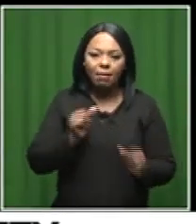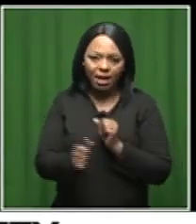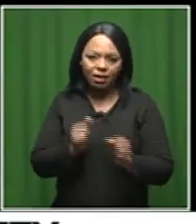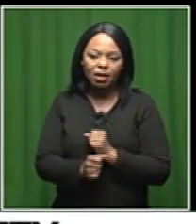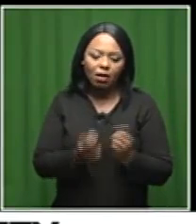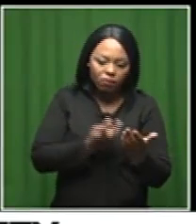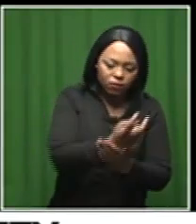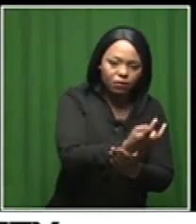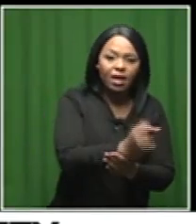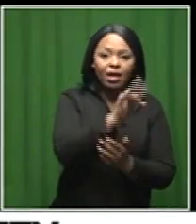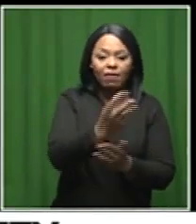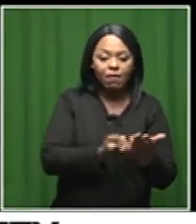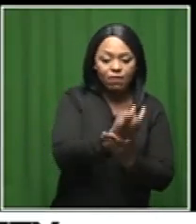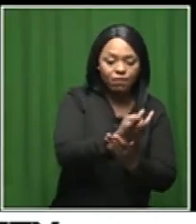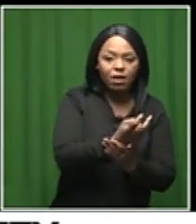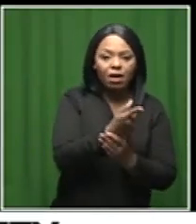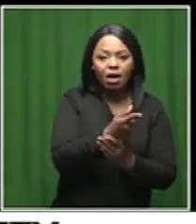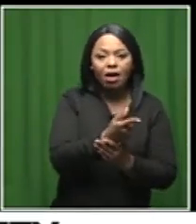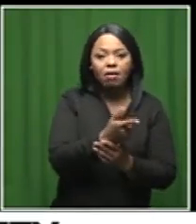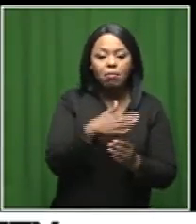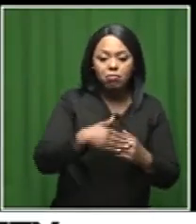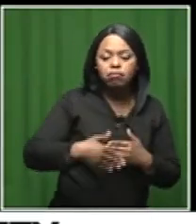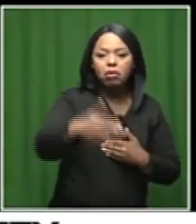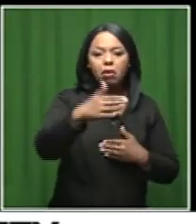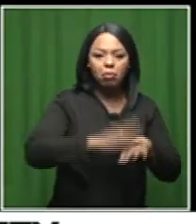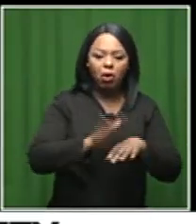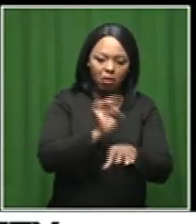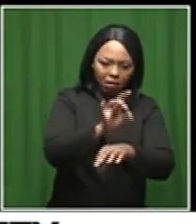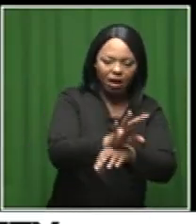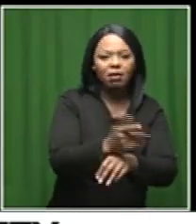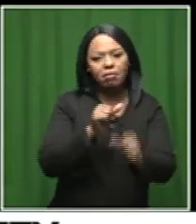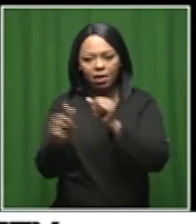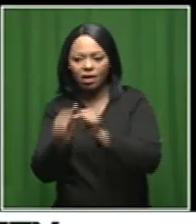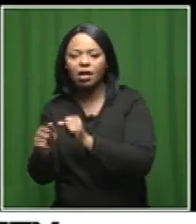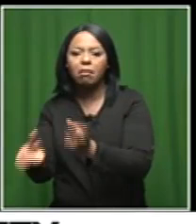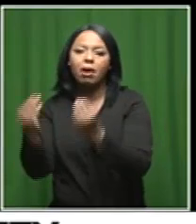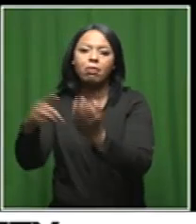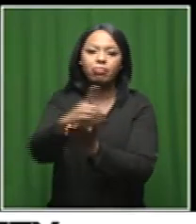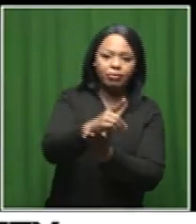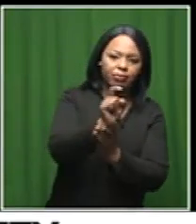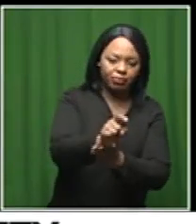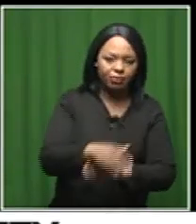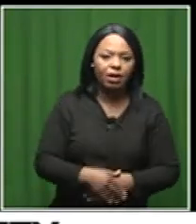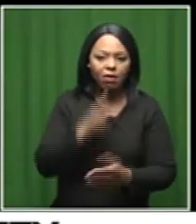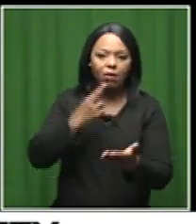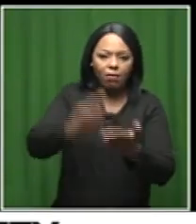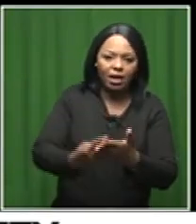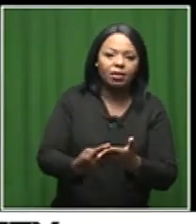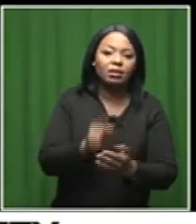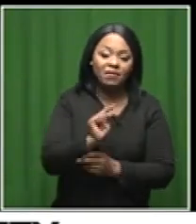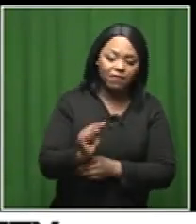and then follow up the patient. Oh no, you have a more aggressive malignancy, and we recommend that you should